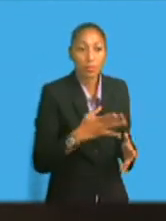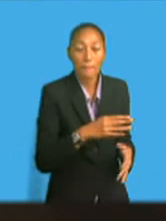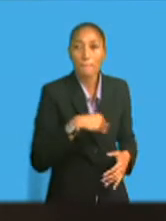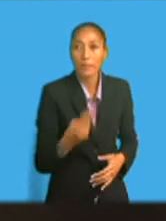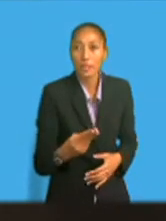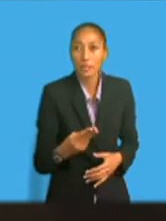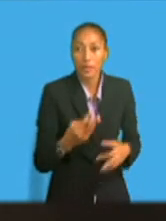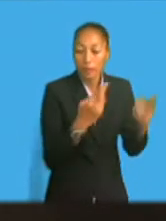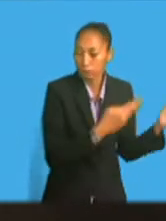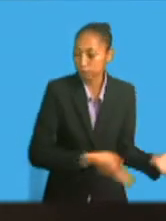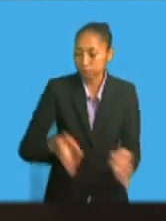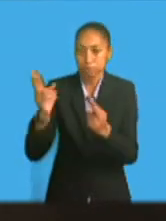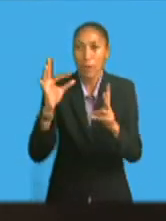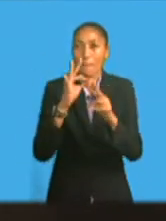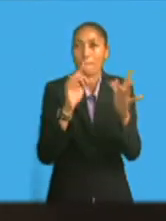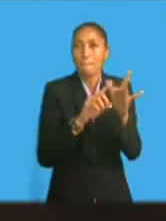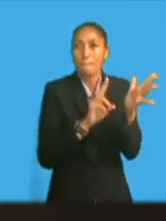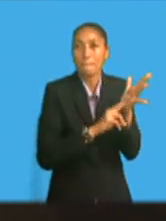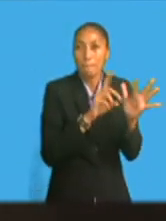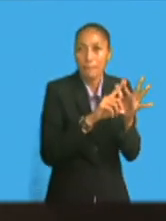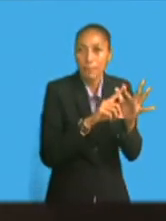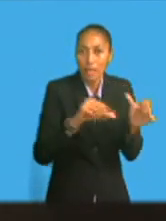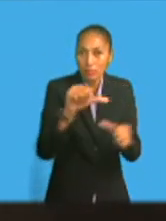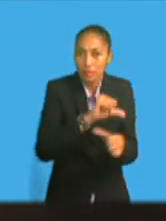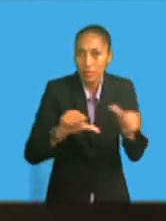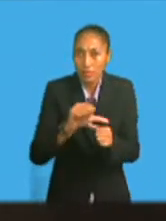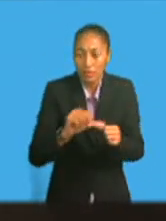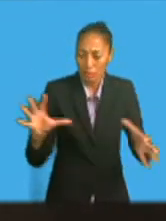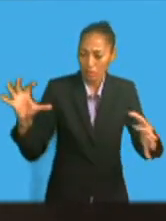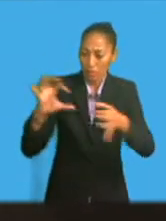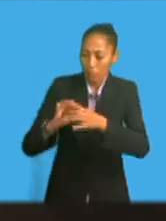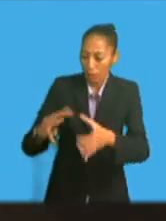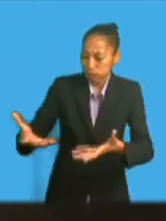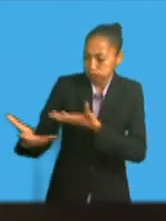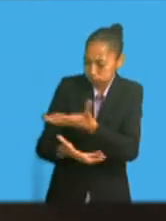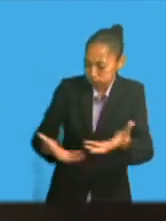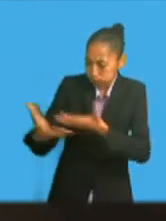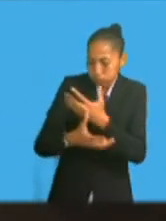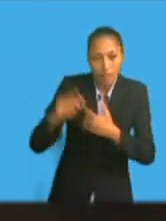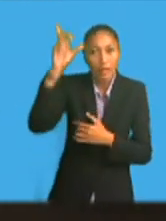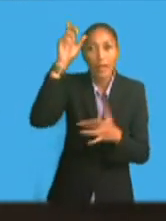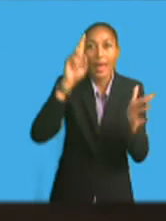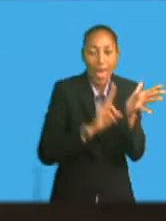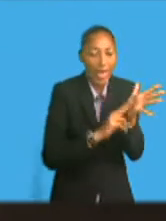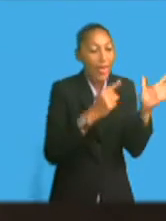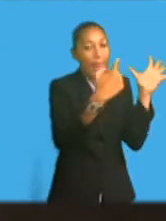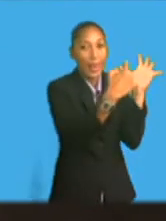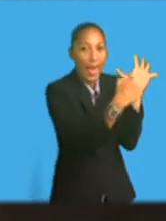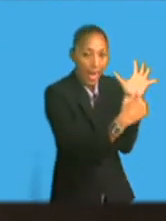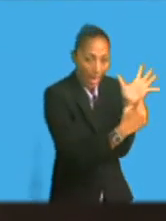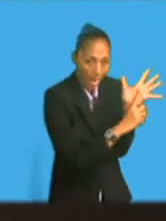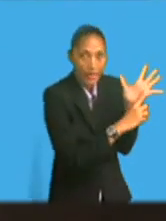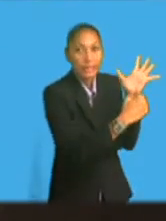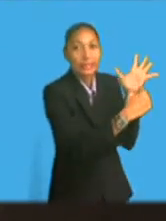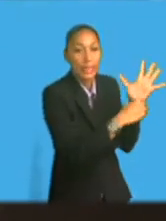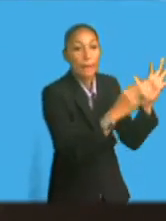matter to Fiji Pine Limited for joint verification with Itauke Land Transport on the ground.